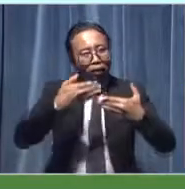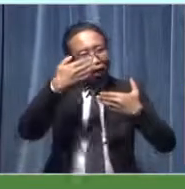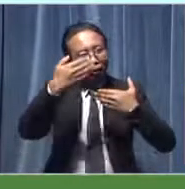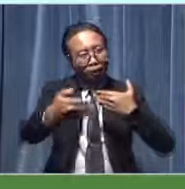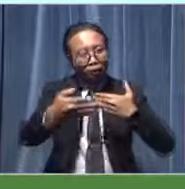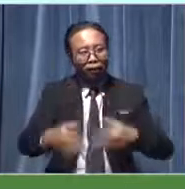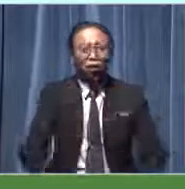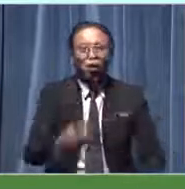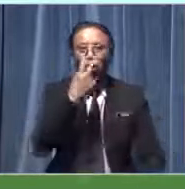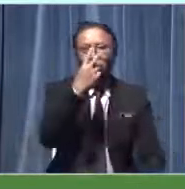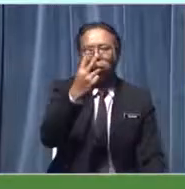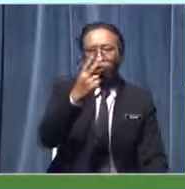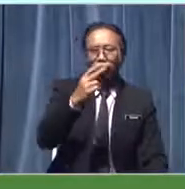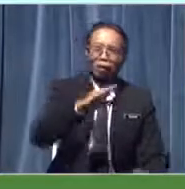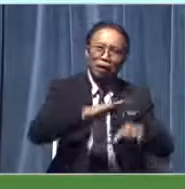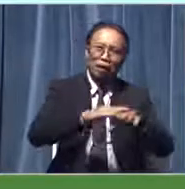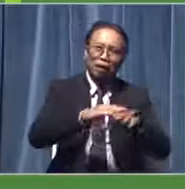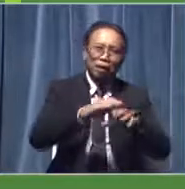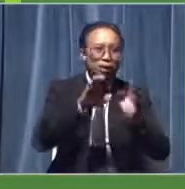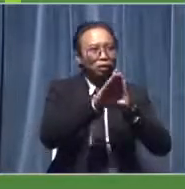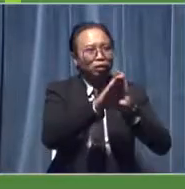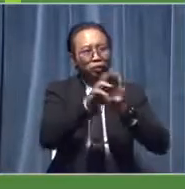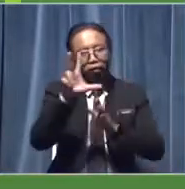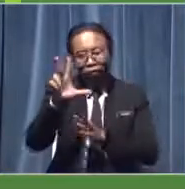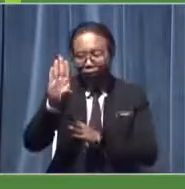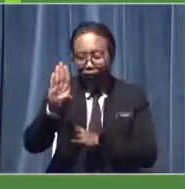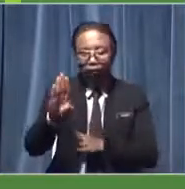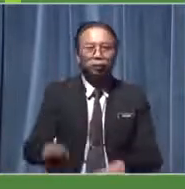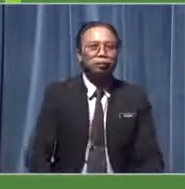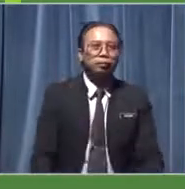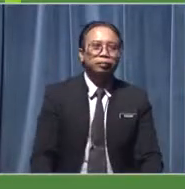Next, look at example 3b.